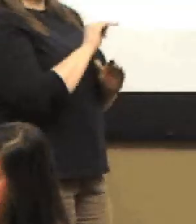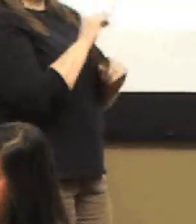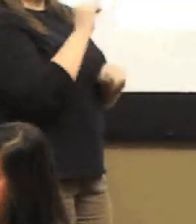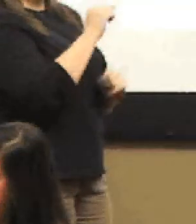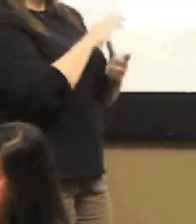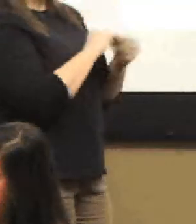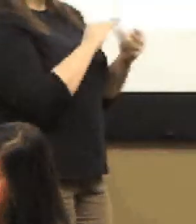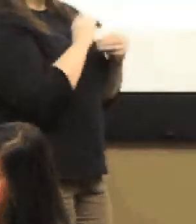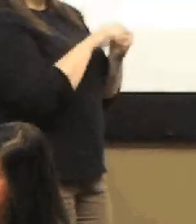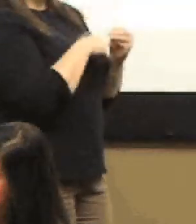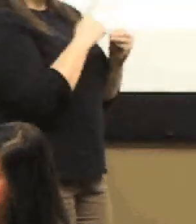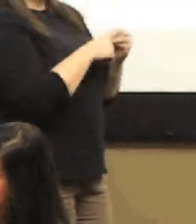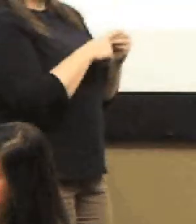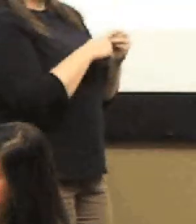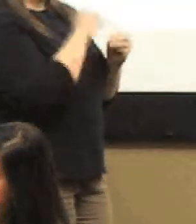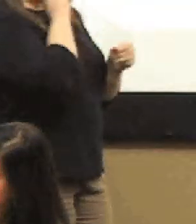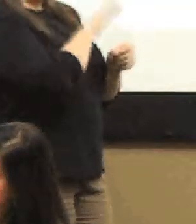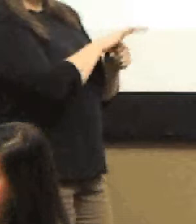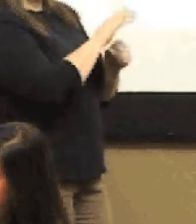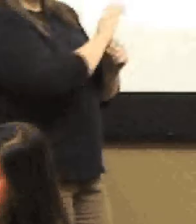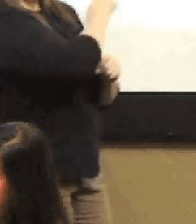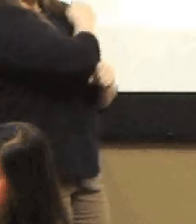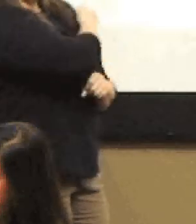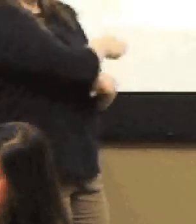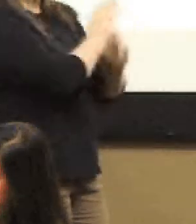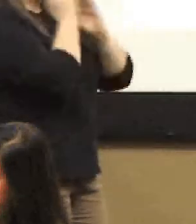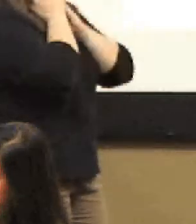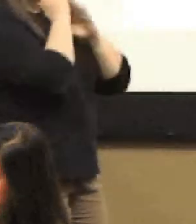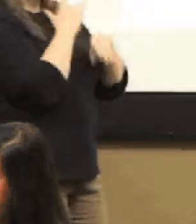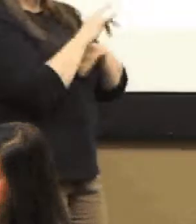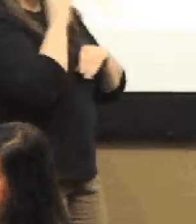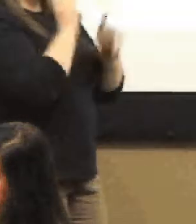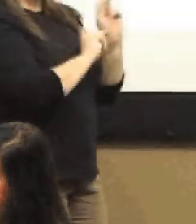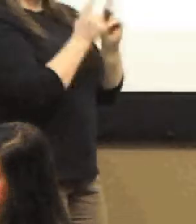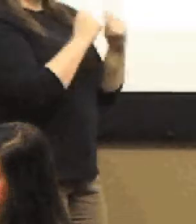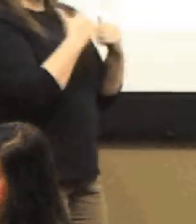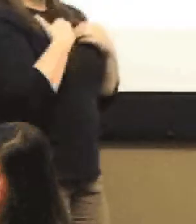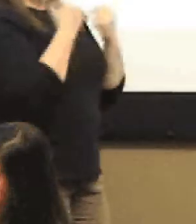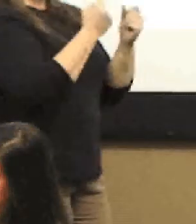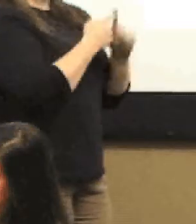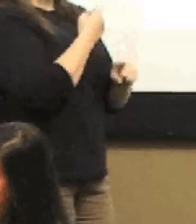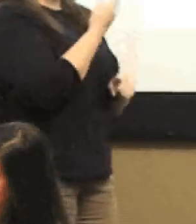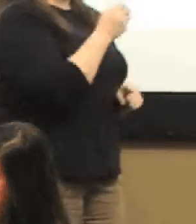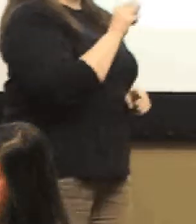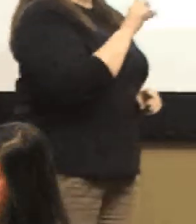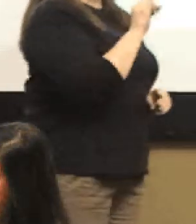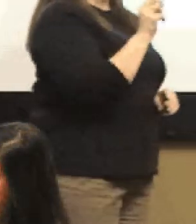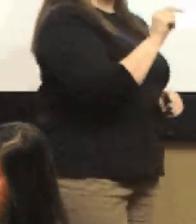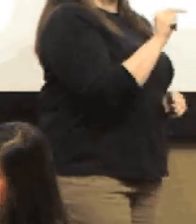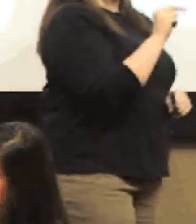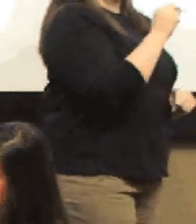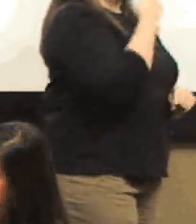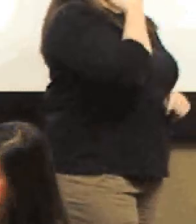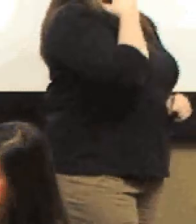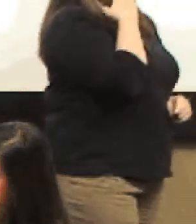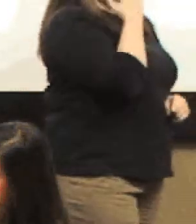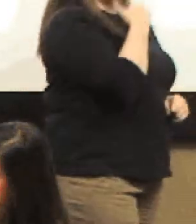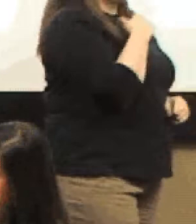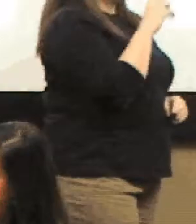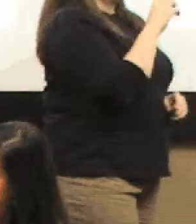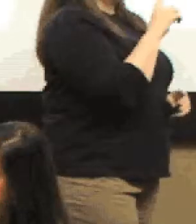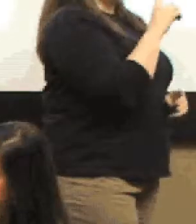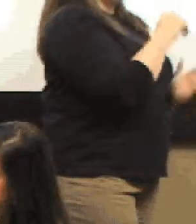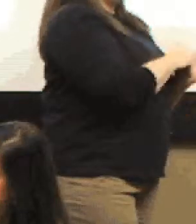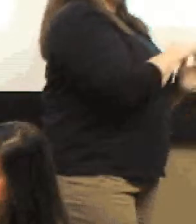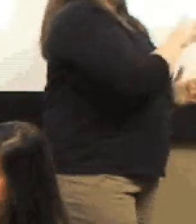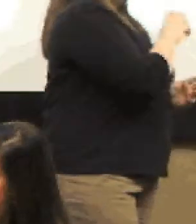was a story about the lack of hospital beds available for people trying to recover from heroin addiction. Okay? There were like 1,200 beds